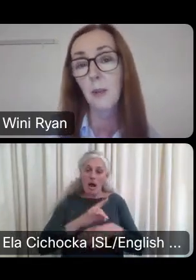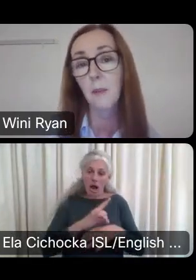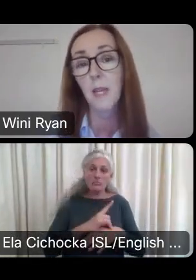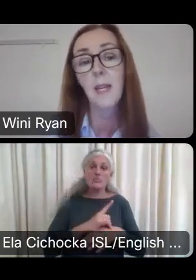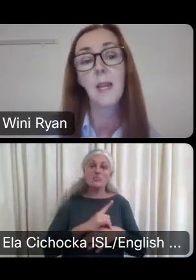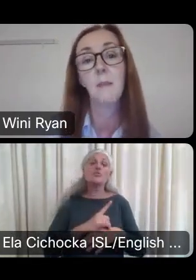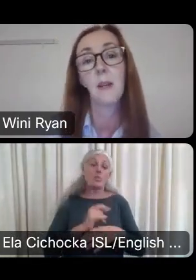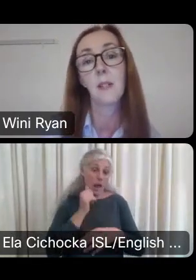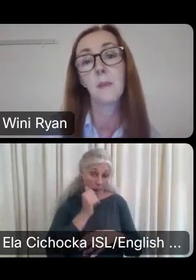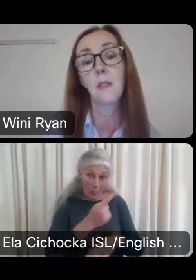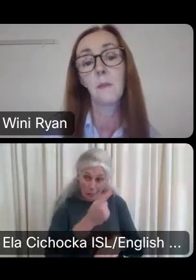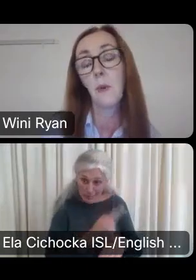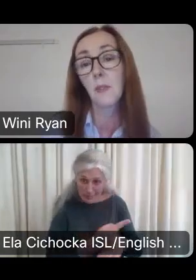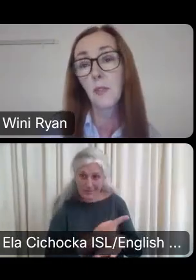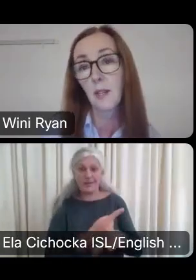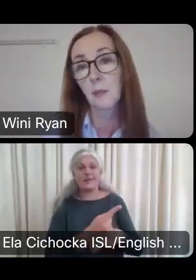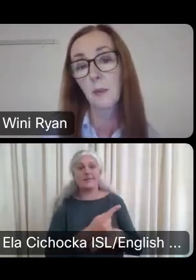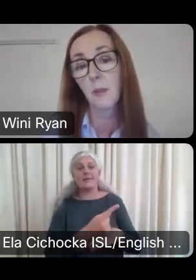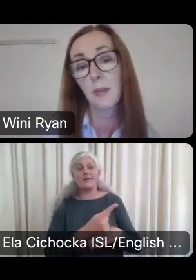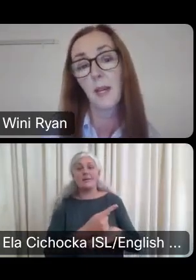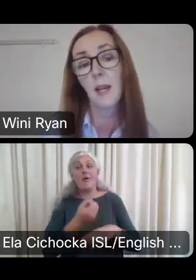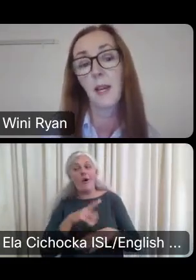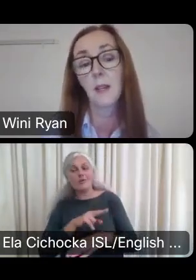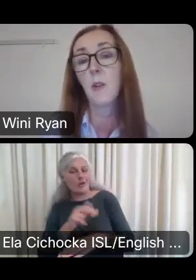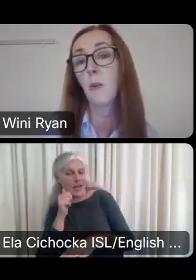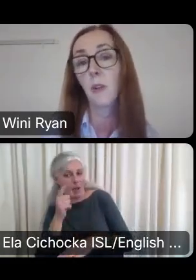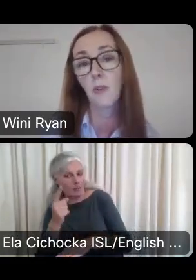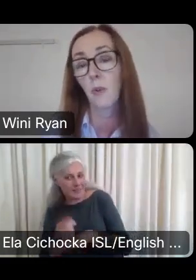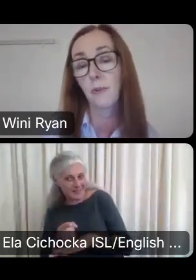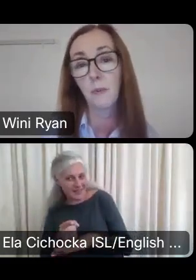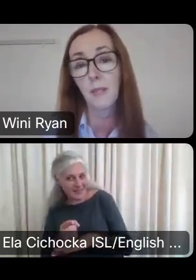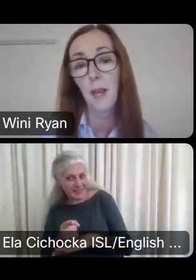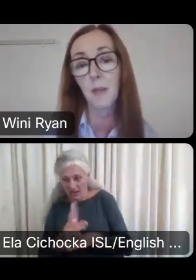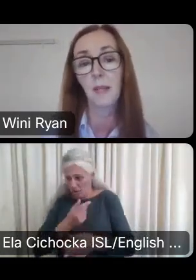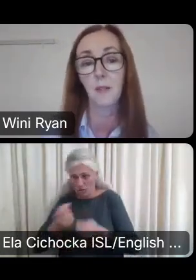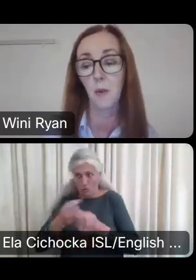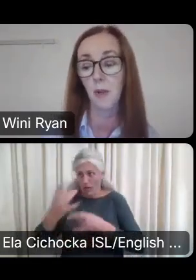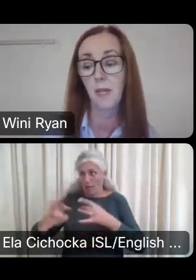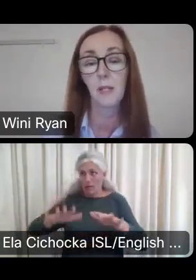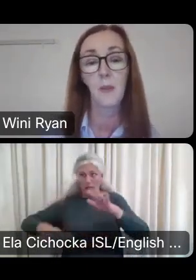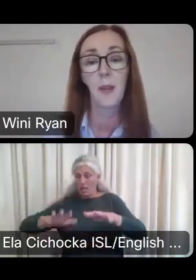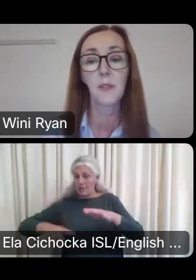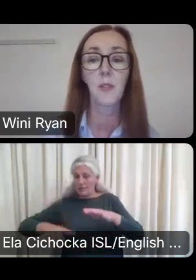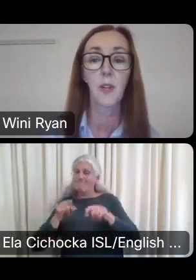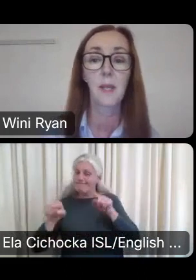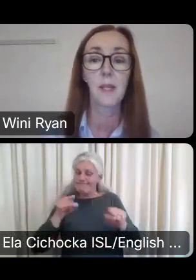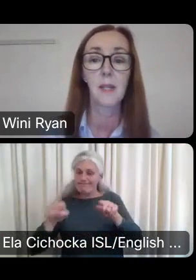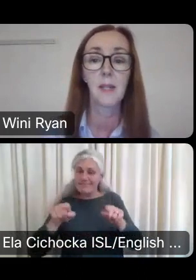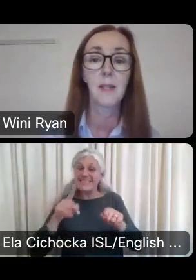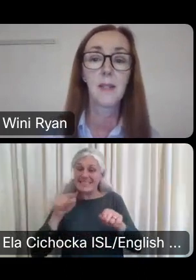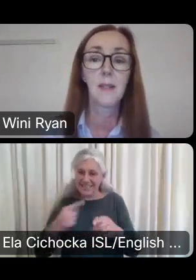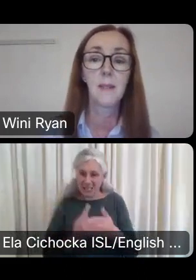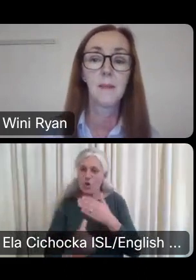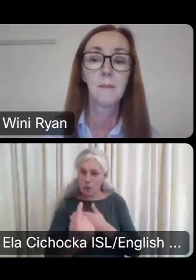to be with me, my husband wasn't allowed to be with me, I had no control over what was happening, and so on. So that's autonomy.